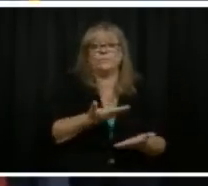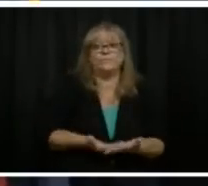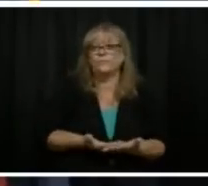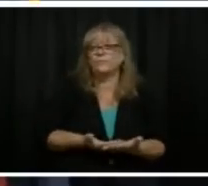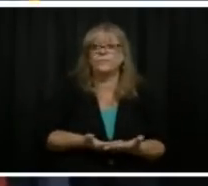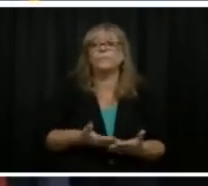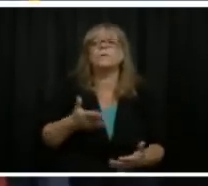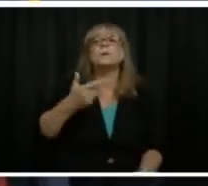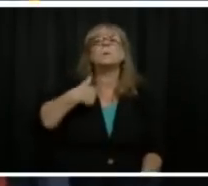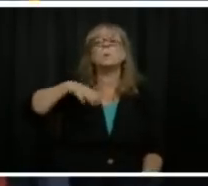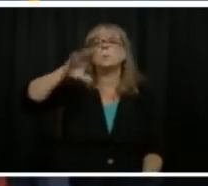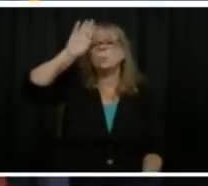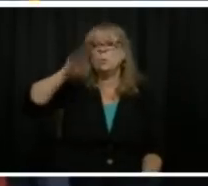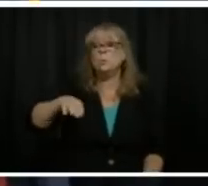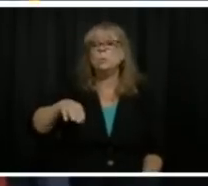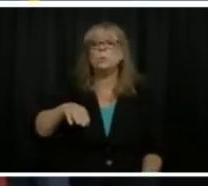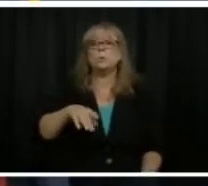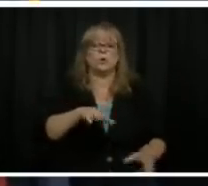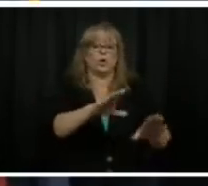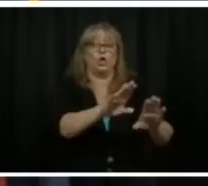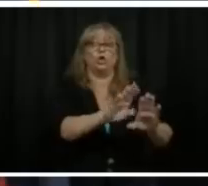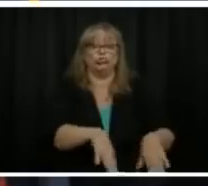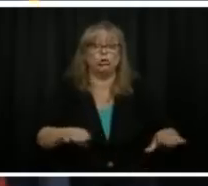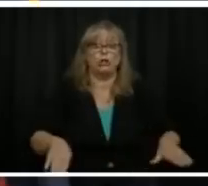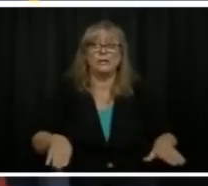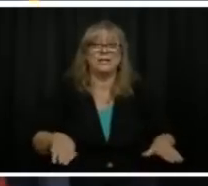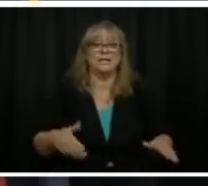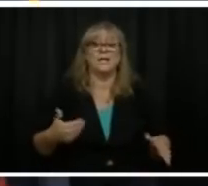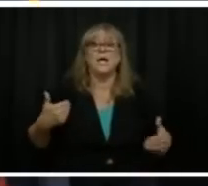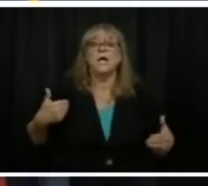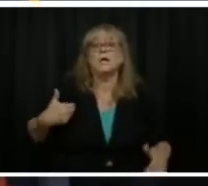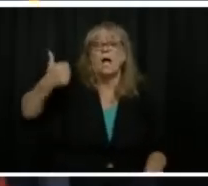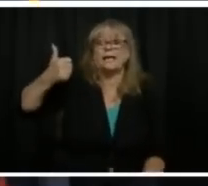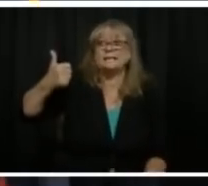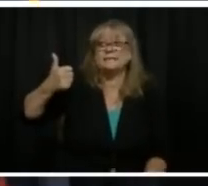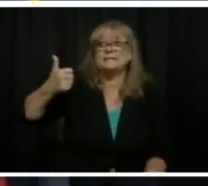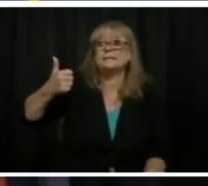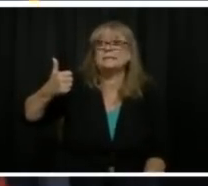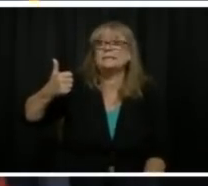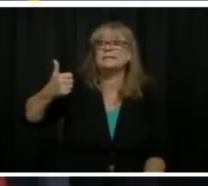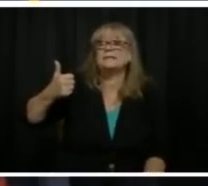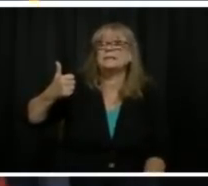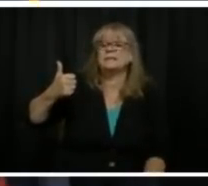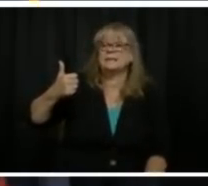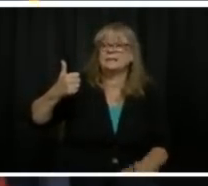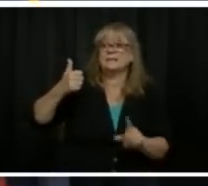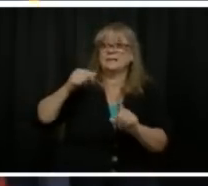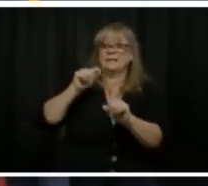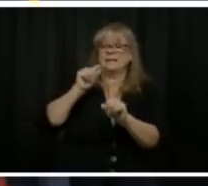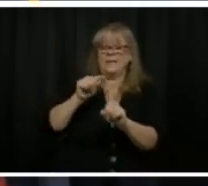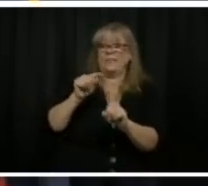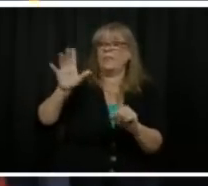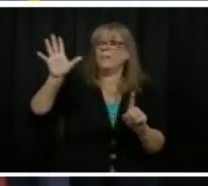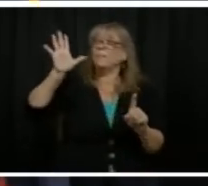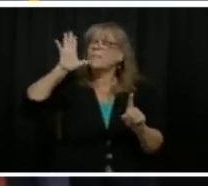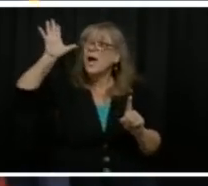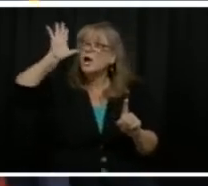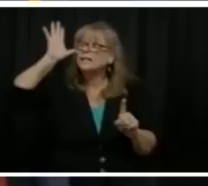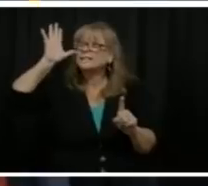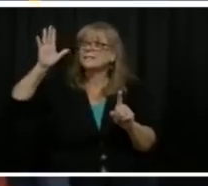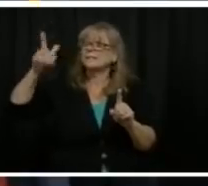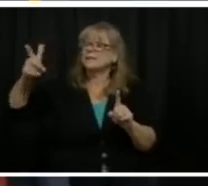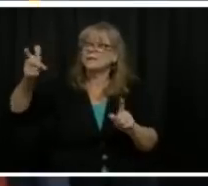to the very young, it's the issue of does the adult or caretaker or parent spend more time fiddling with it and fixing it and touching